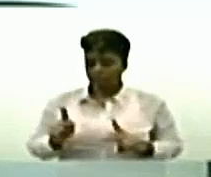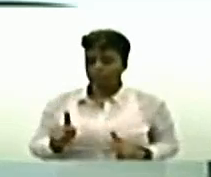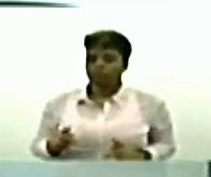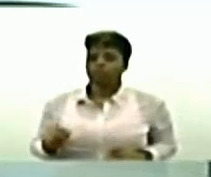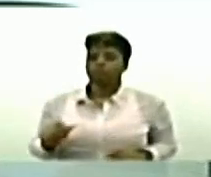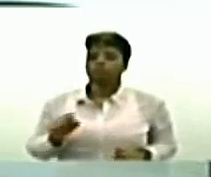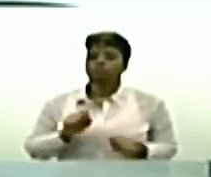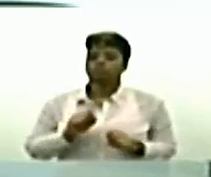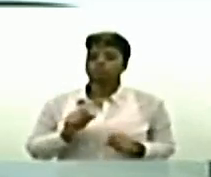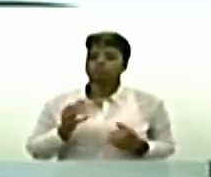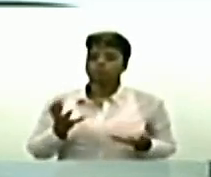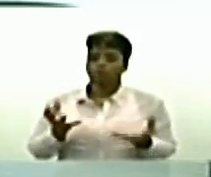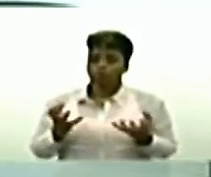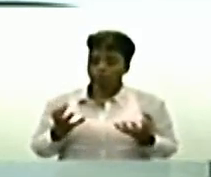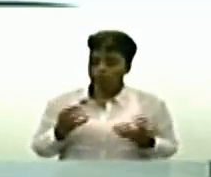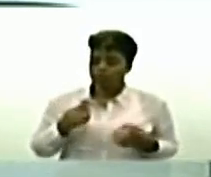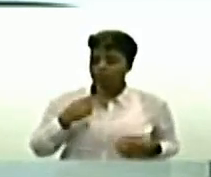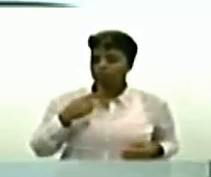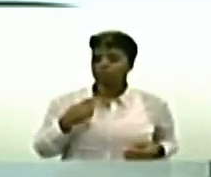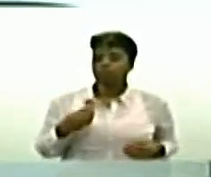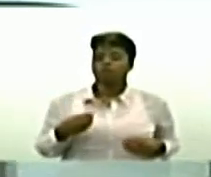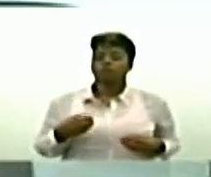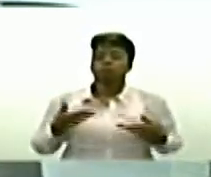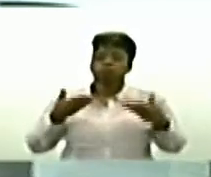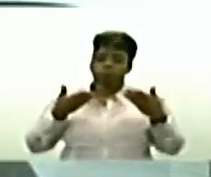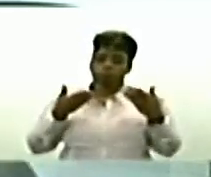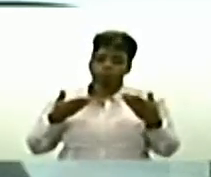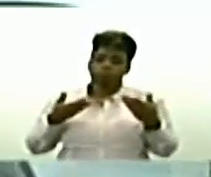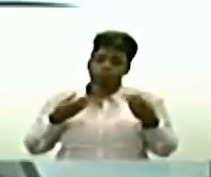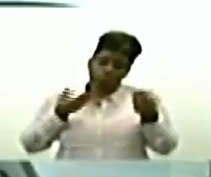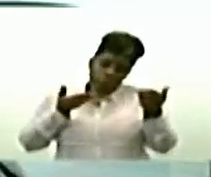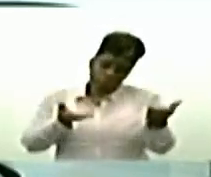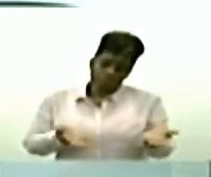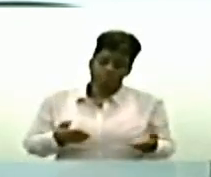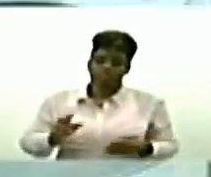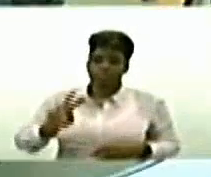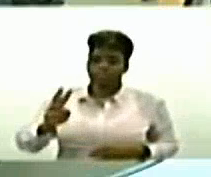want to commend this bill for its second reading.